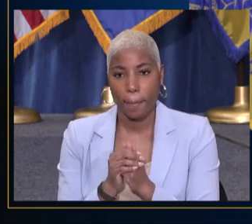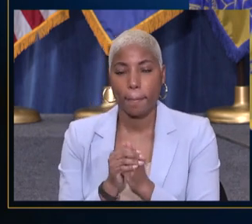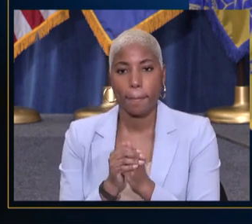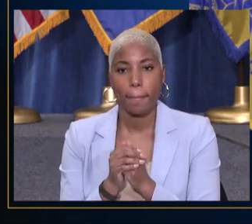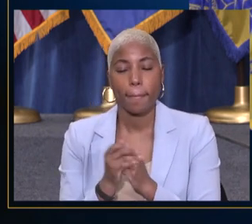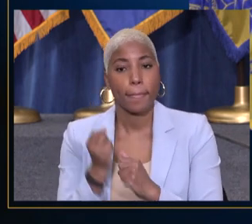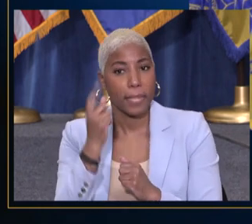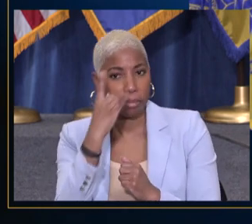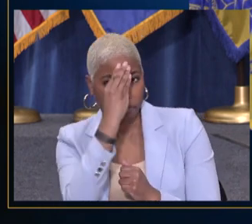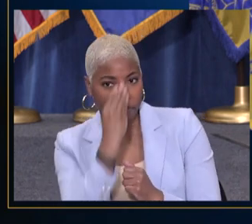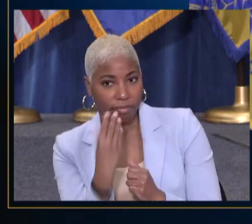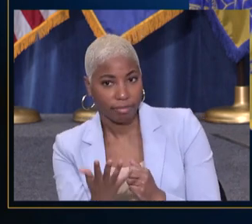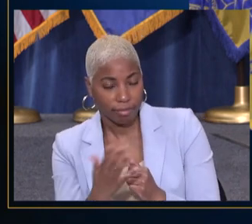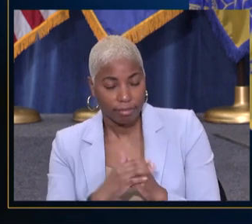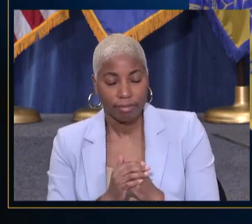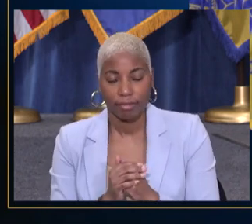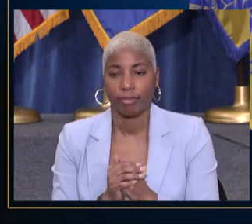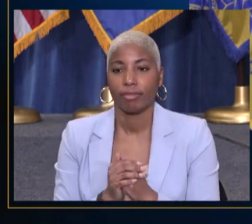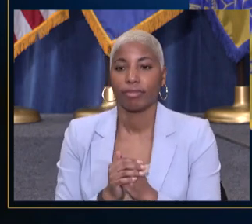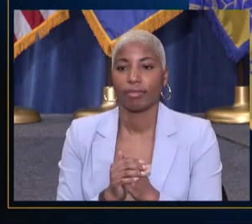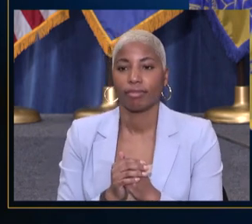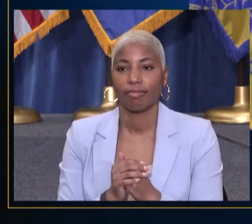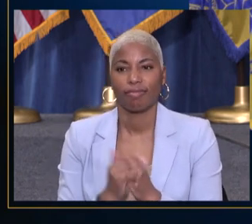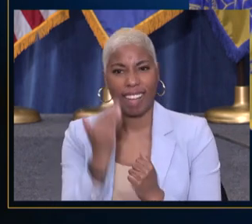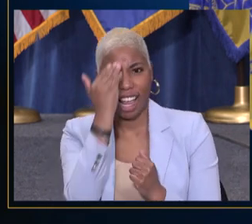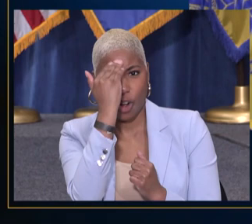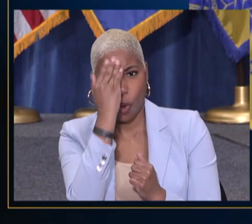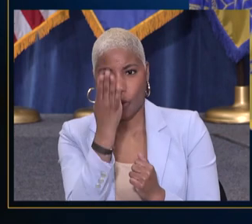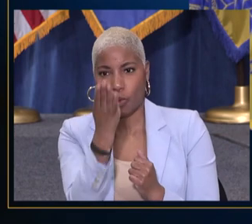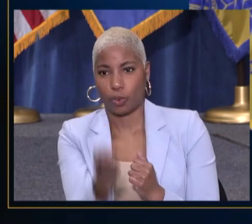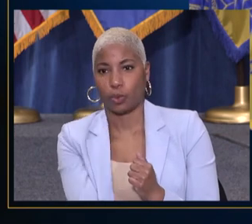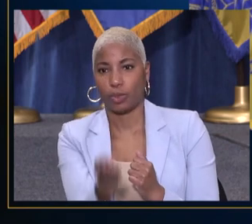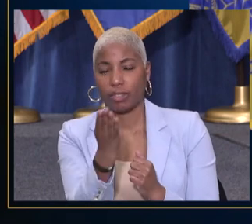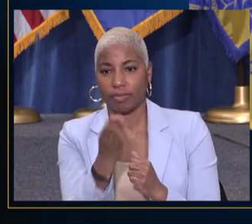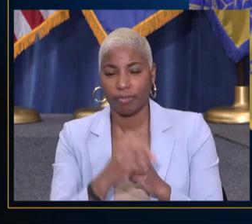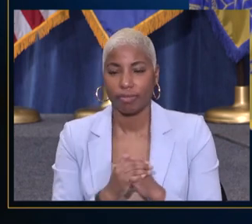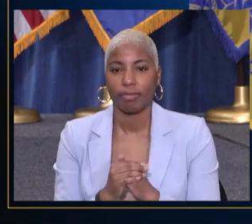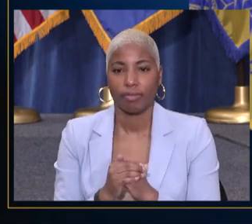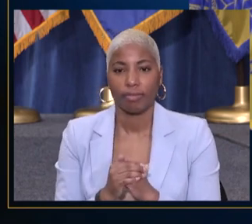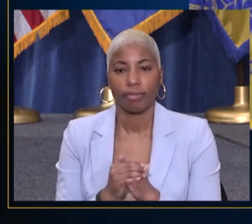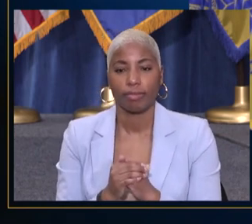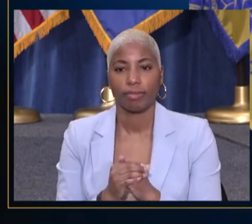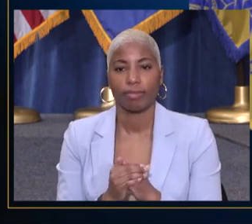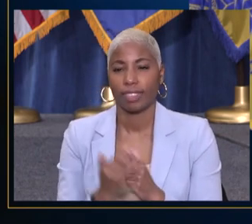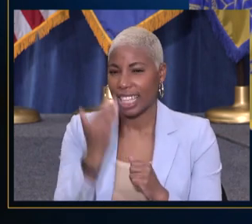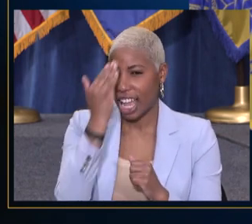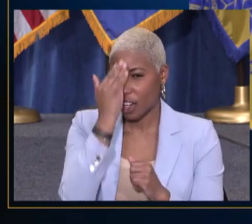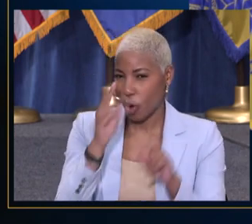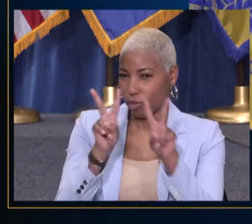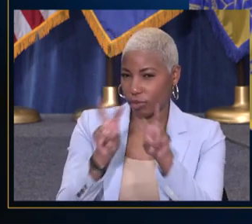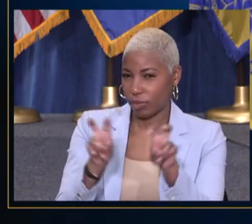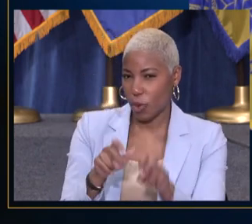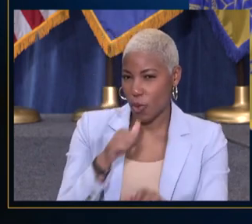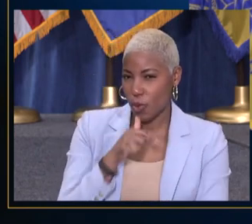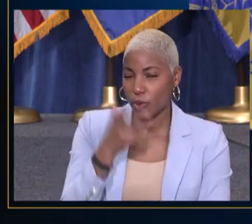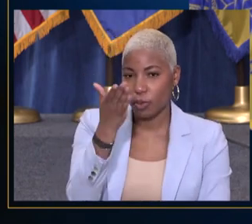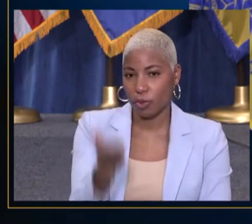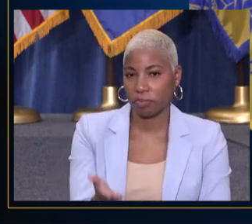But I have to tell you, I know you. I know you better than you think,